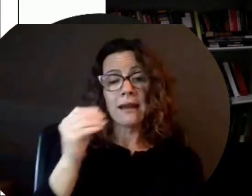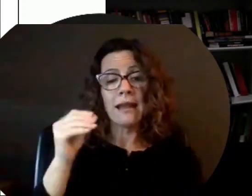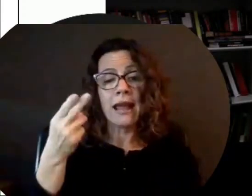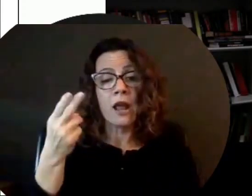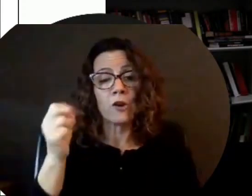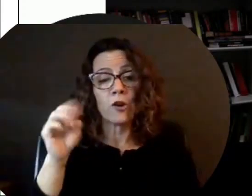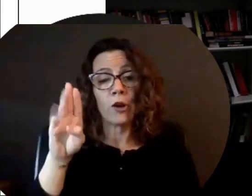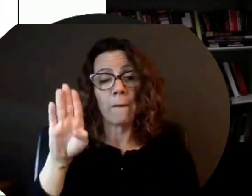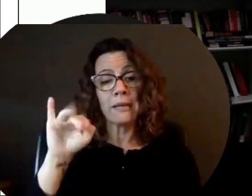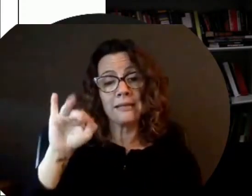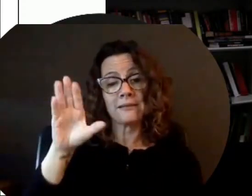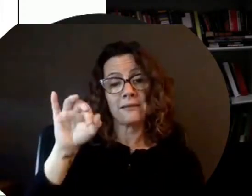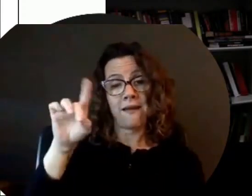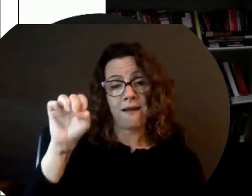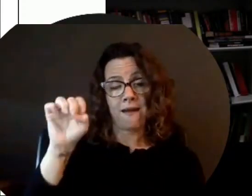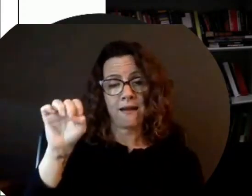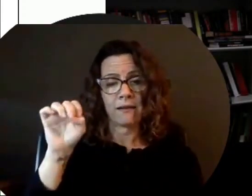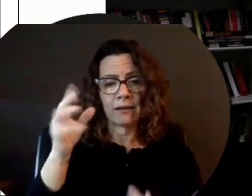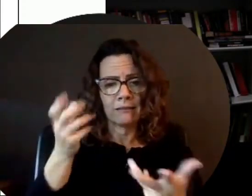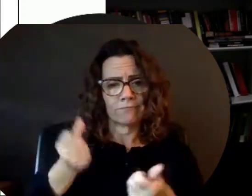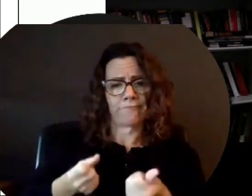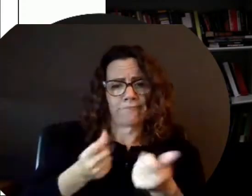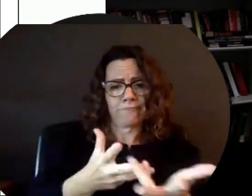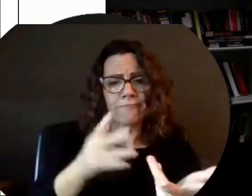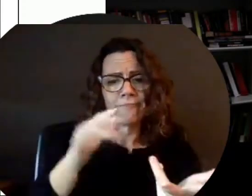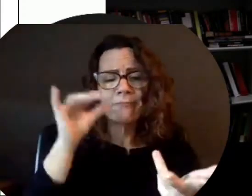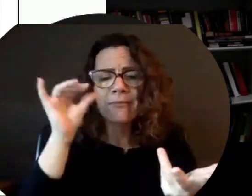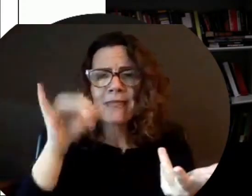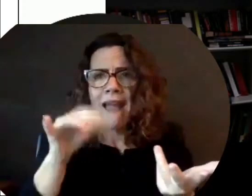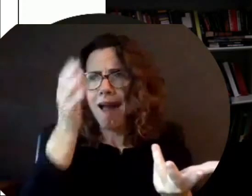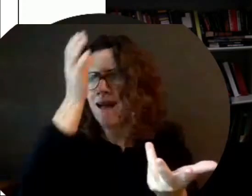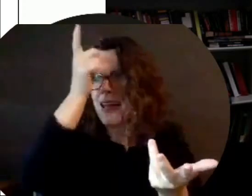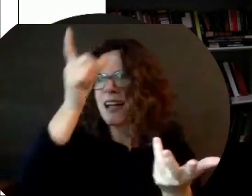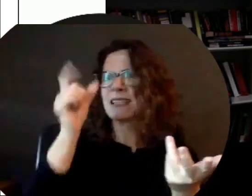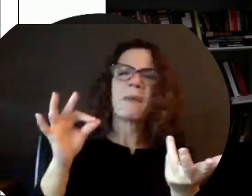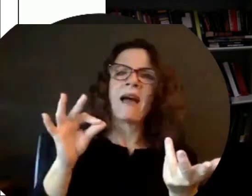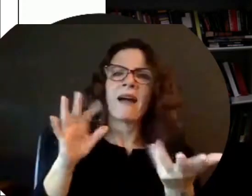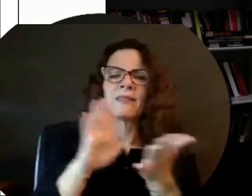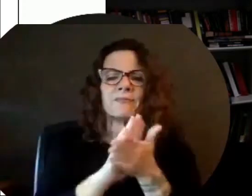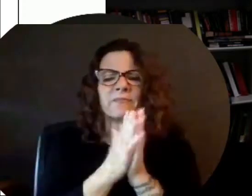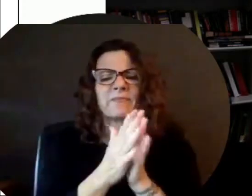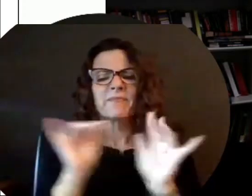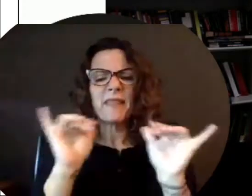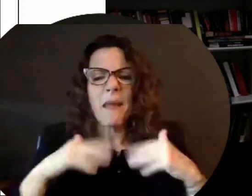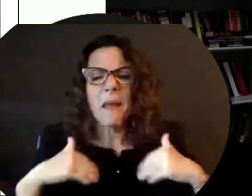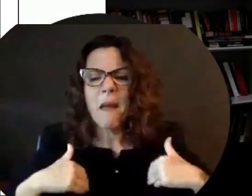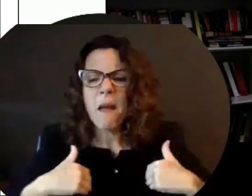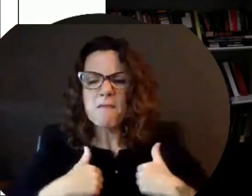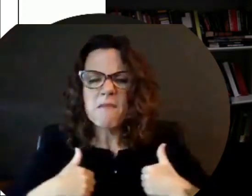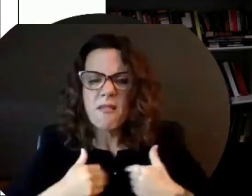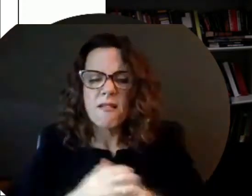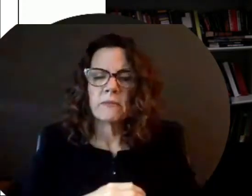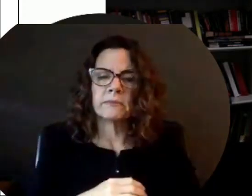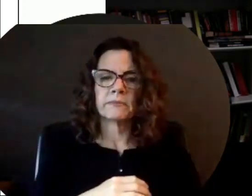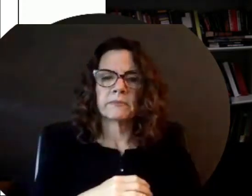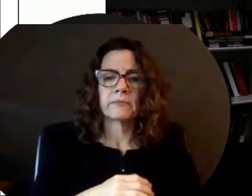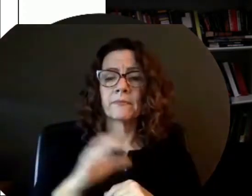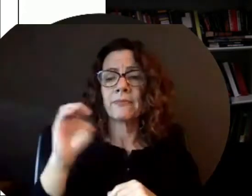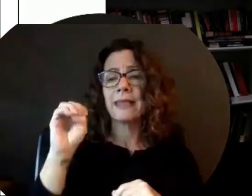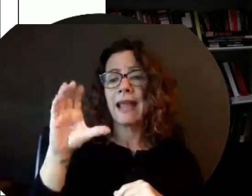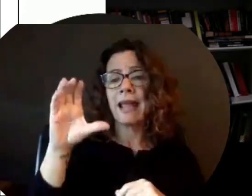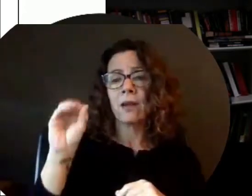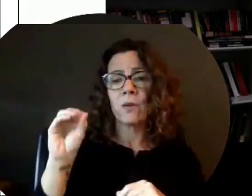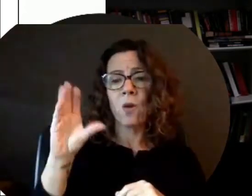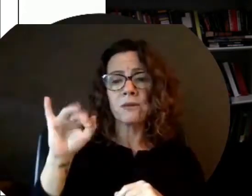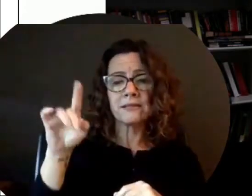animality. I think that ecocide and herbicide, that's another, and I'm thinking about Zakiya Iman Jackson's work here, but I think there's something